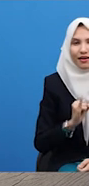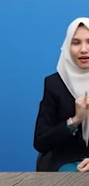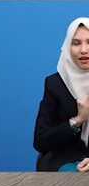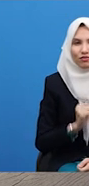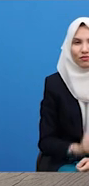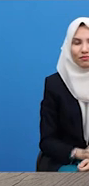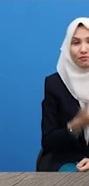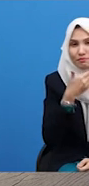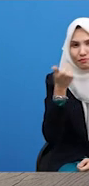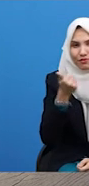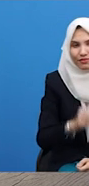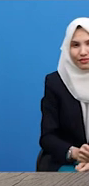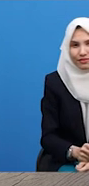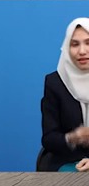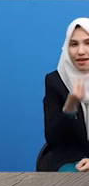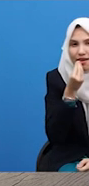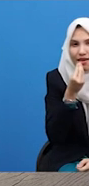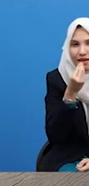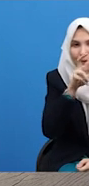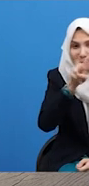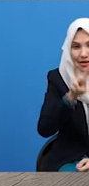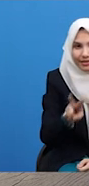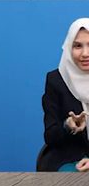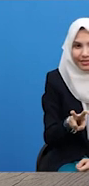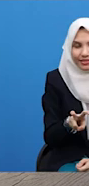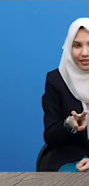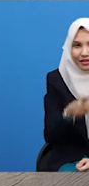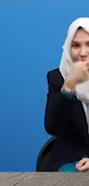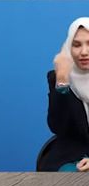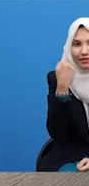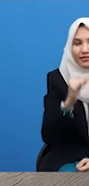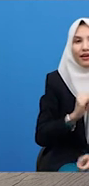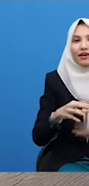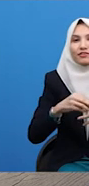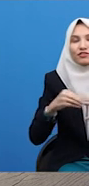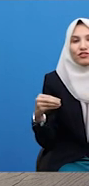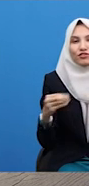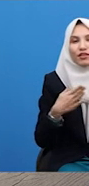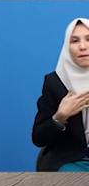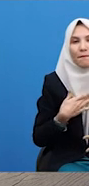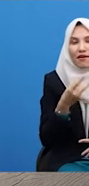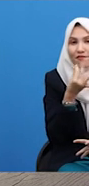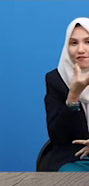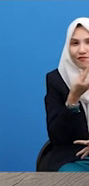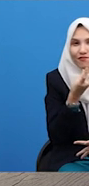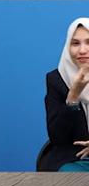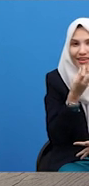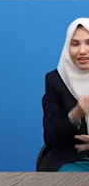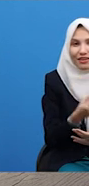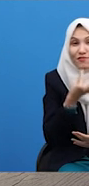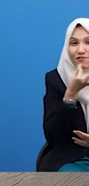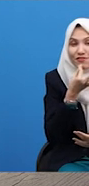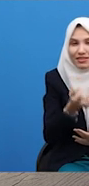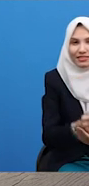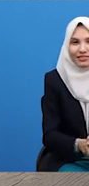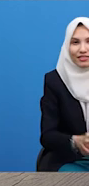I would prefer to eat pizza because I can choose my favorite toppings like pepperoni